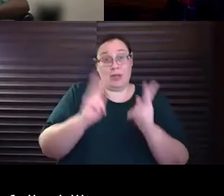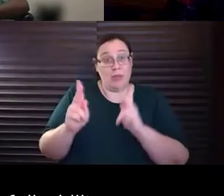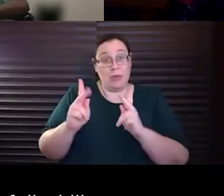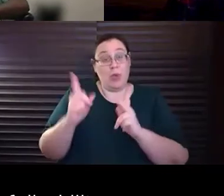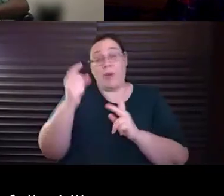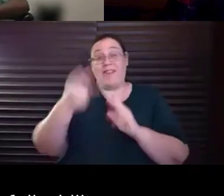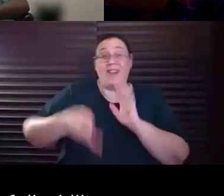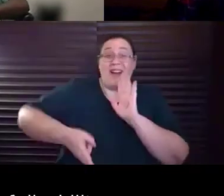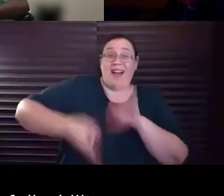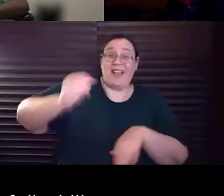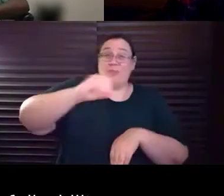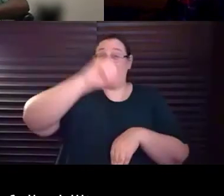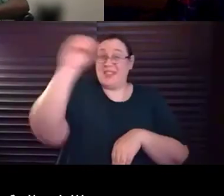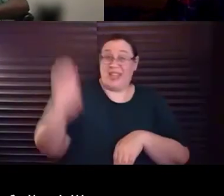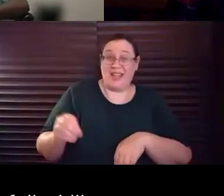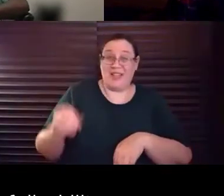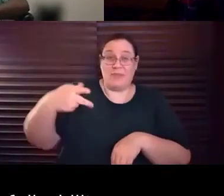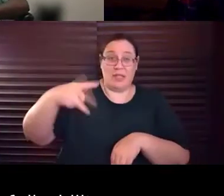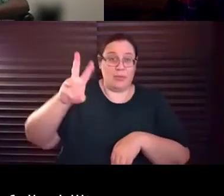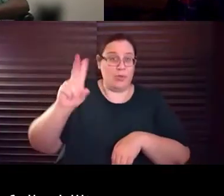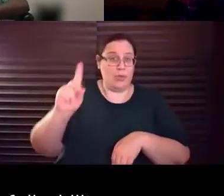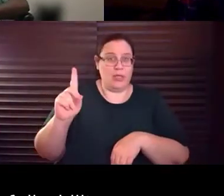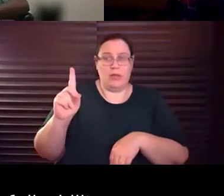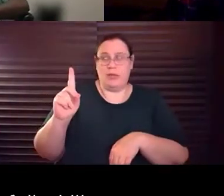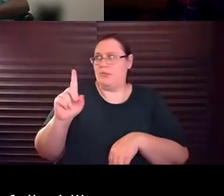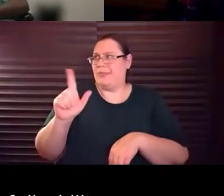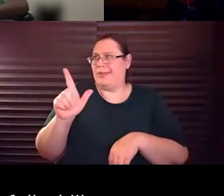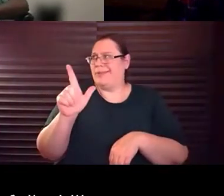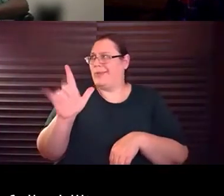rates of disability, like 29%,